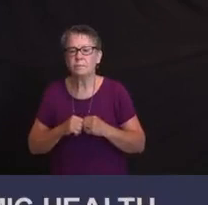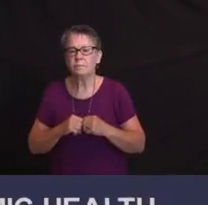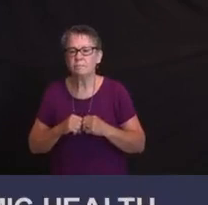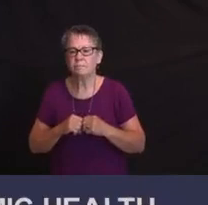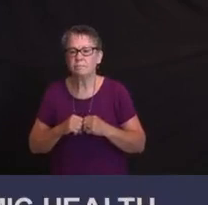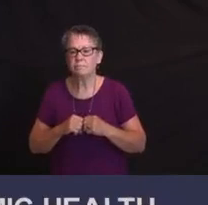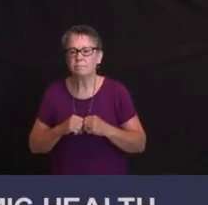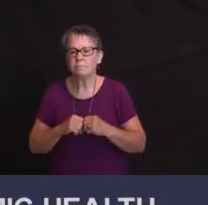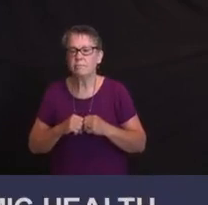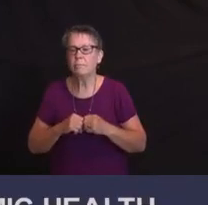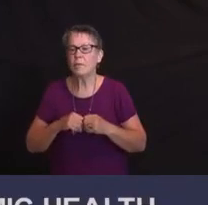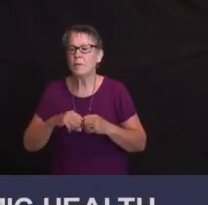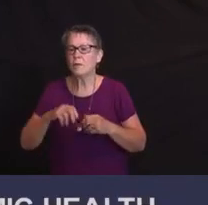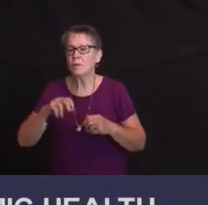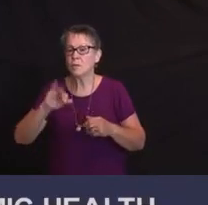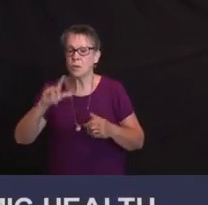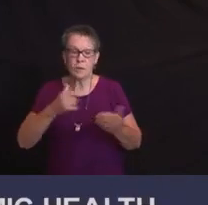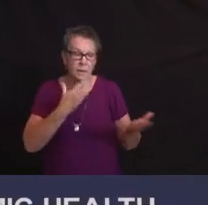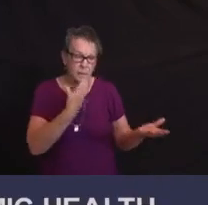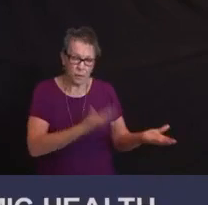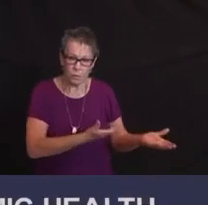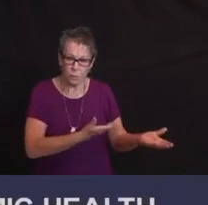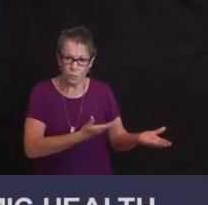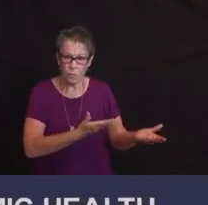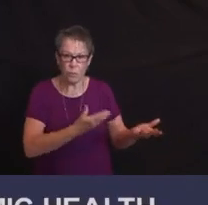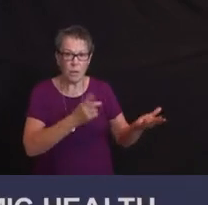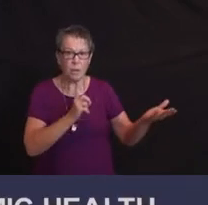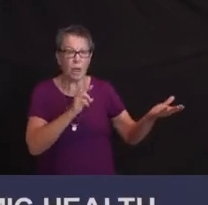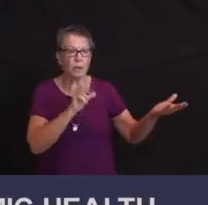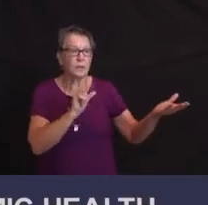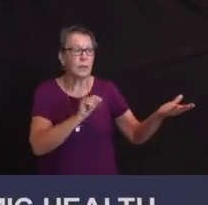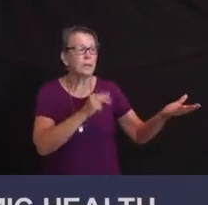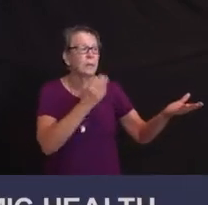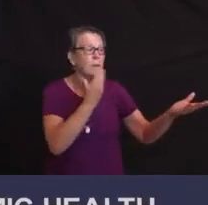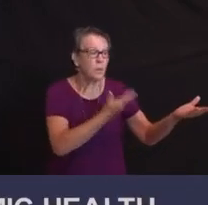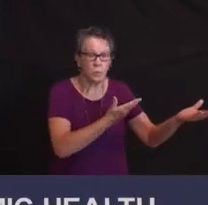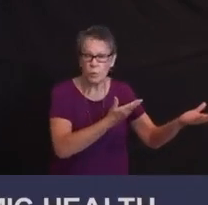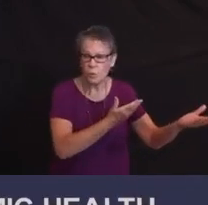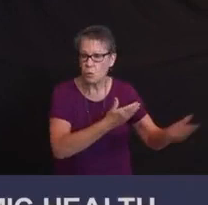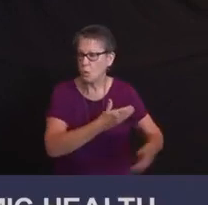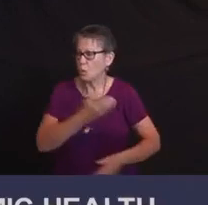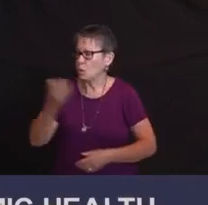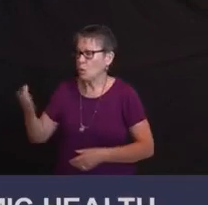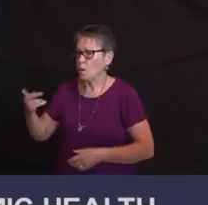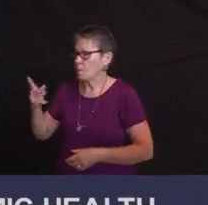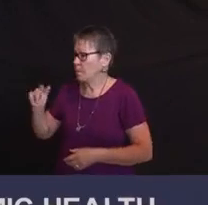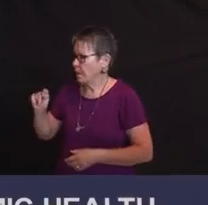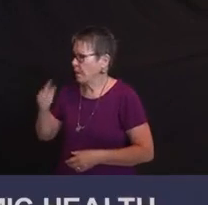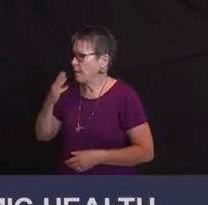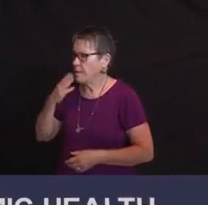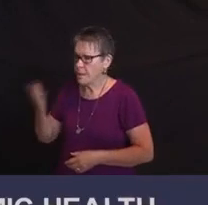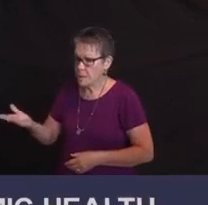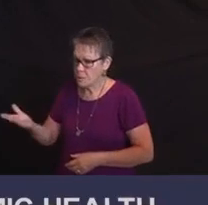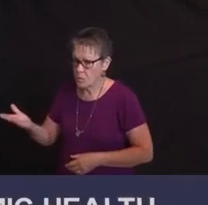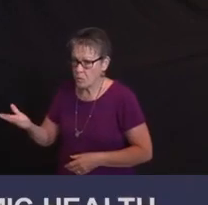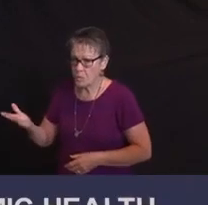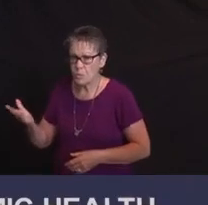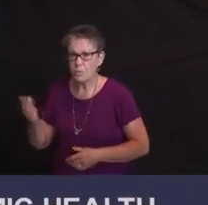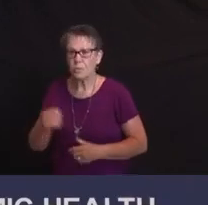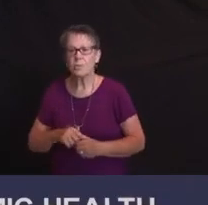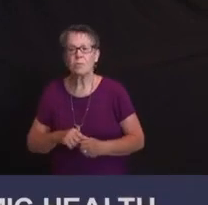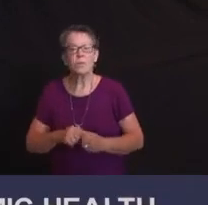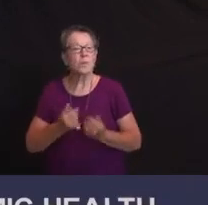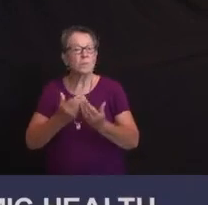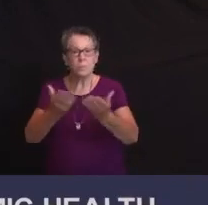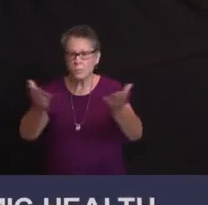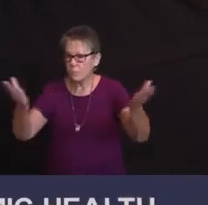Judy, thank you, as always. Tina, good to have you with us. Pat, likewise. Paramel Mahan, everybody else on the